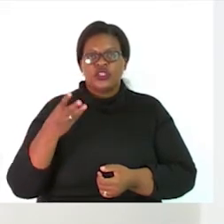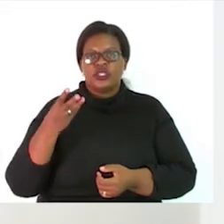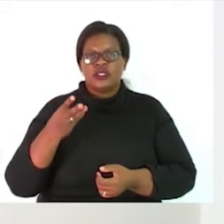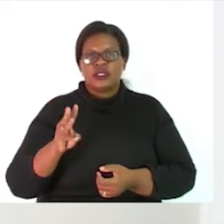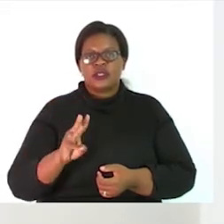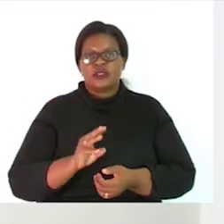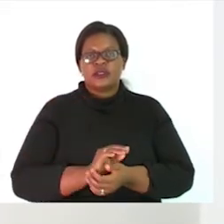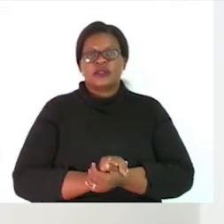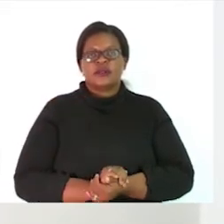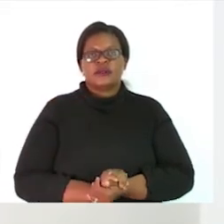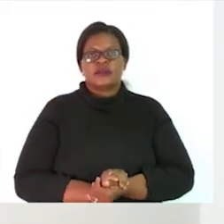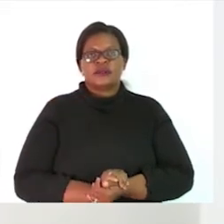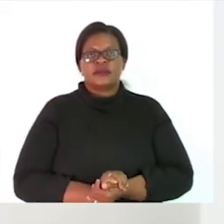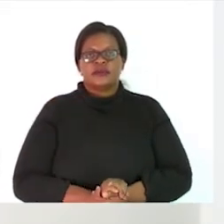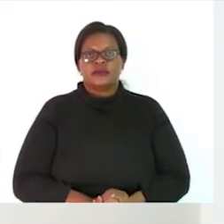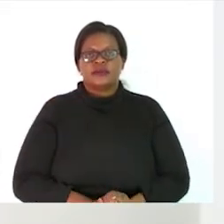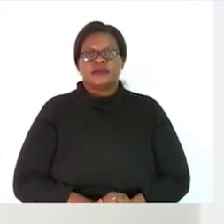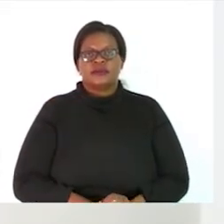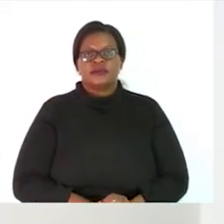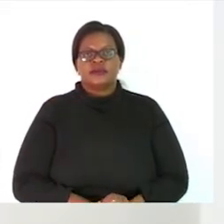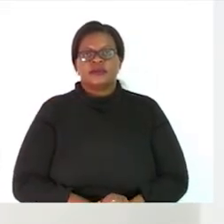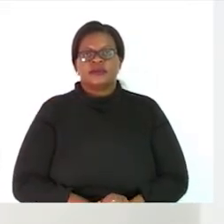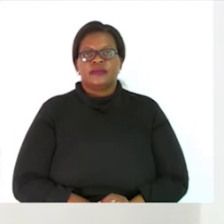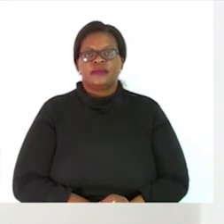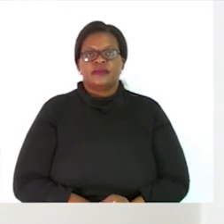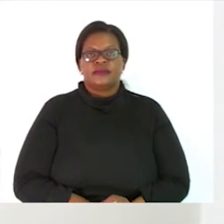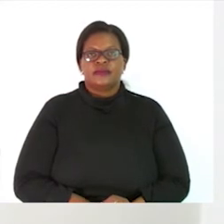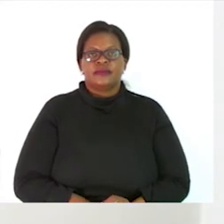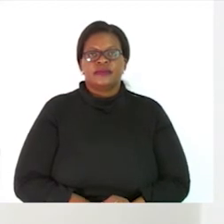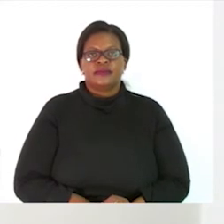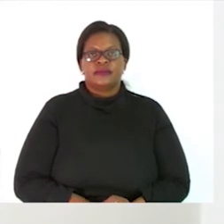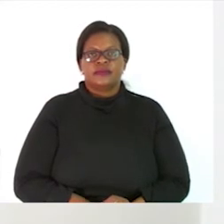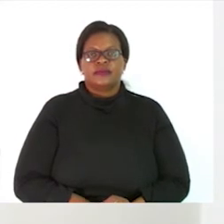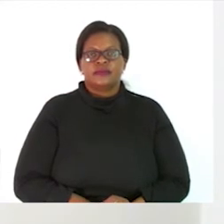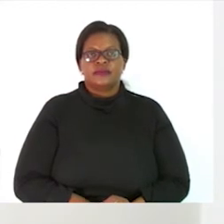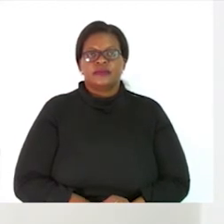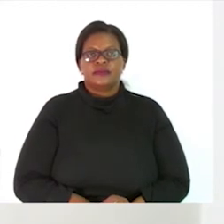So first we're going to write the factors of 24 and then we will write the factors of